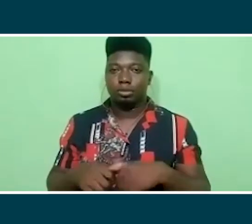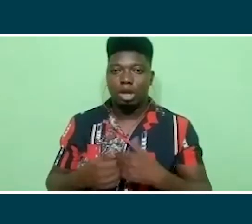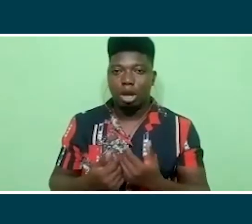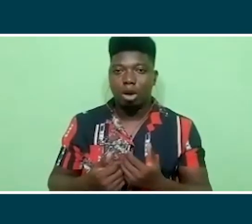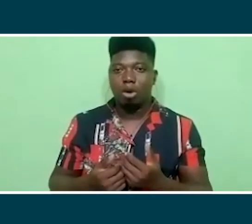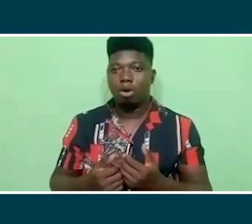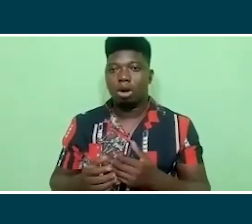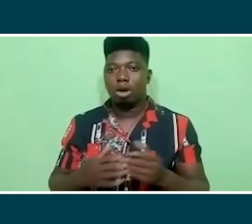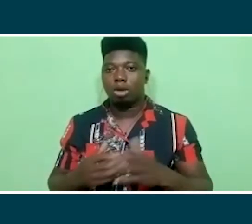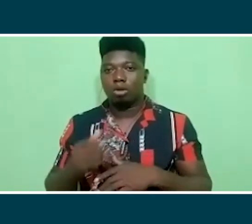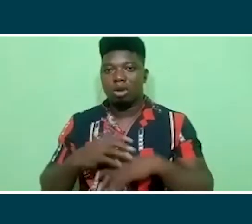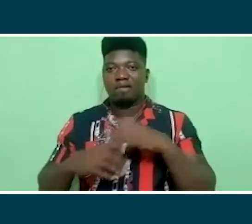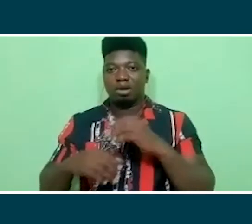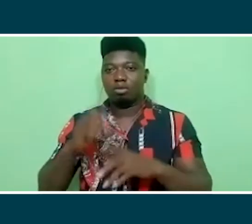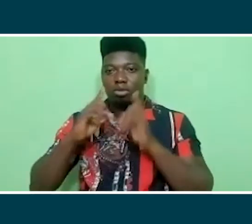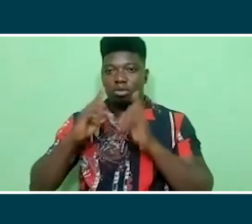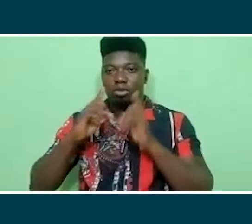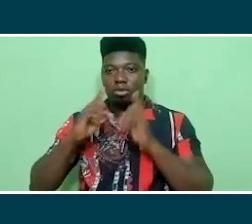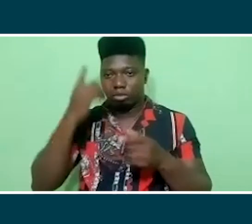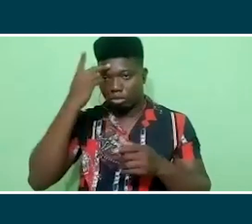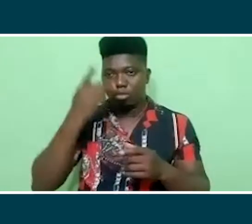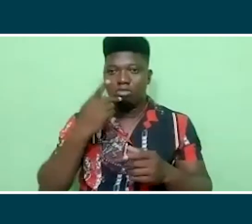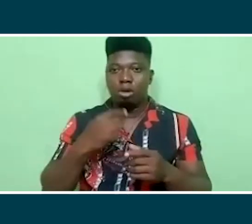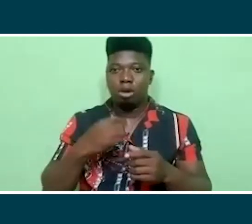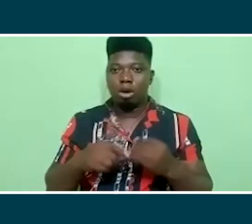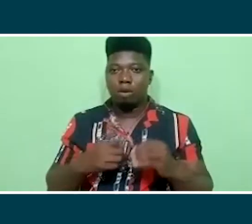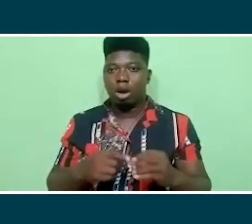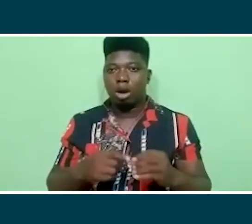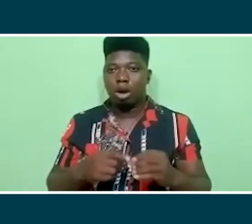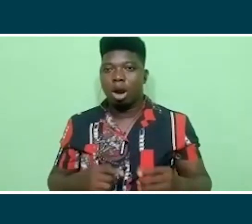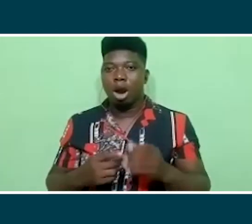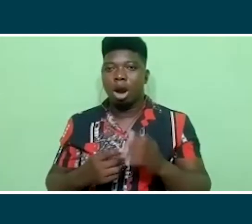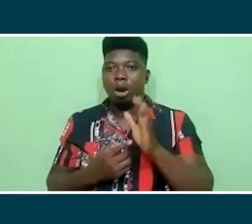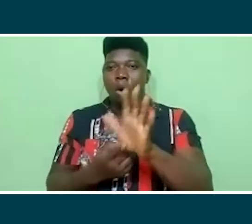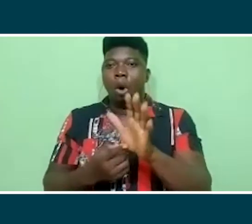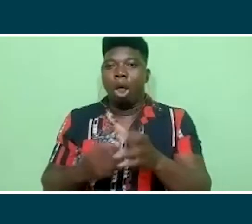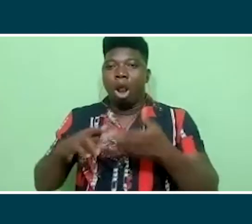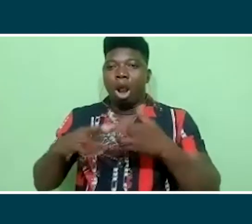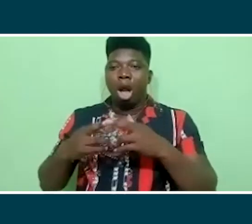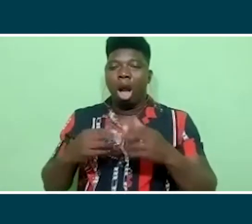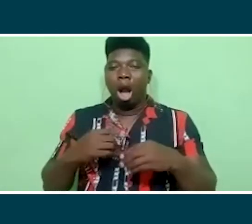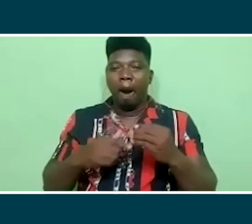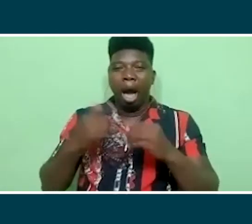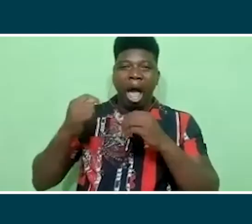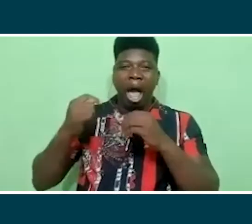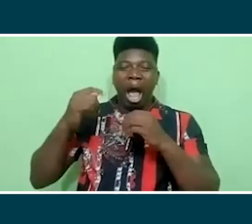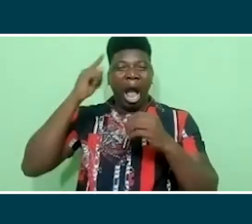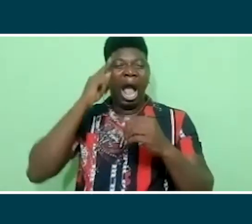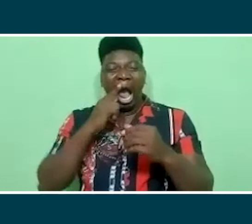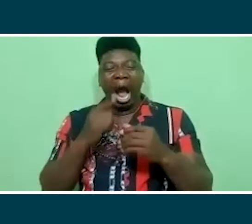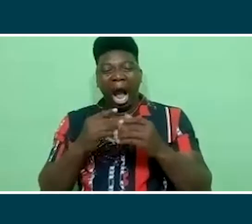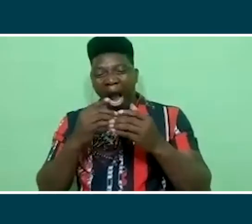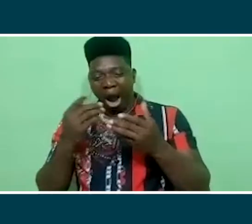about sexual related things and just about his gender identity and things like that. And he